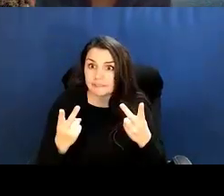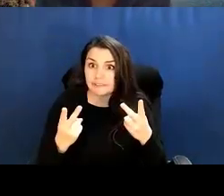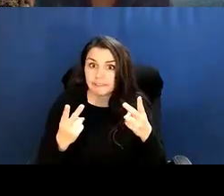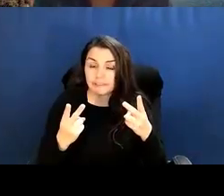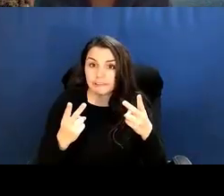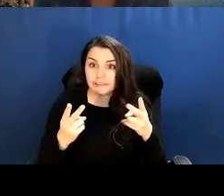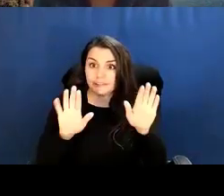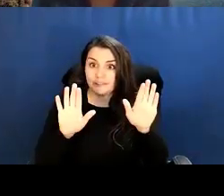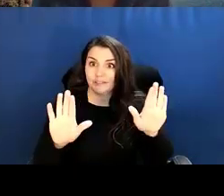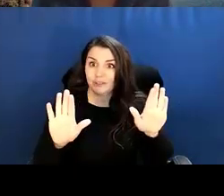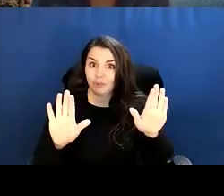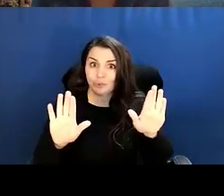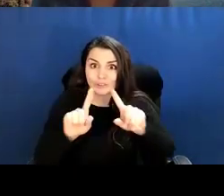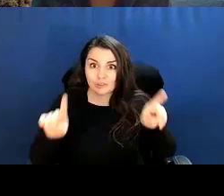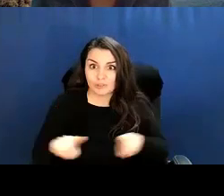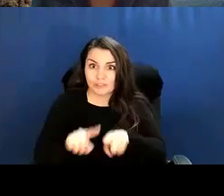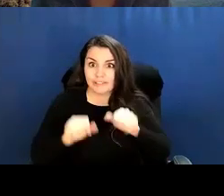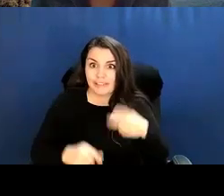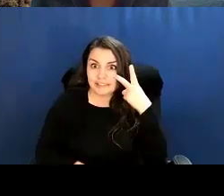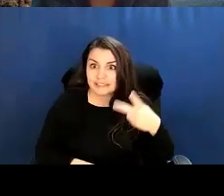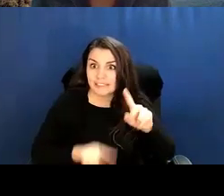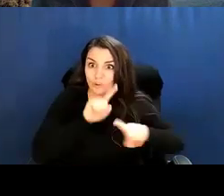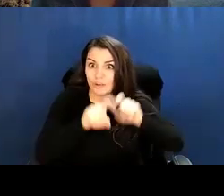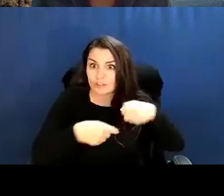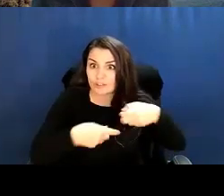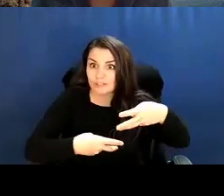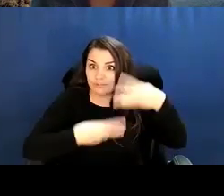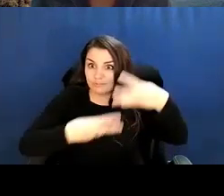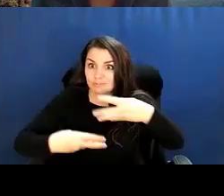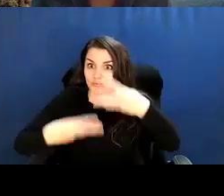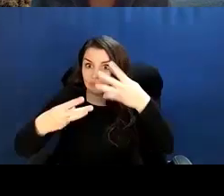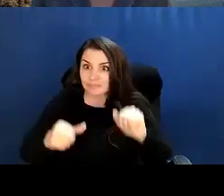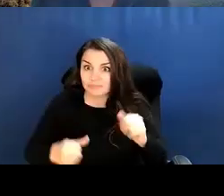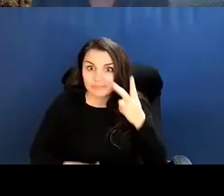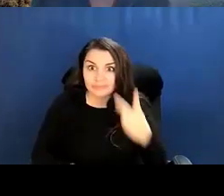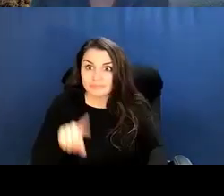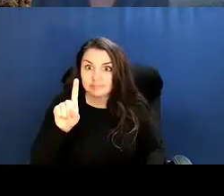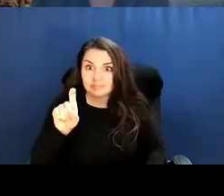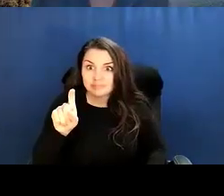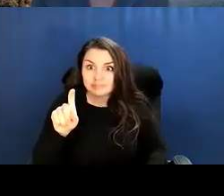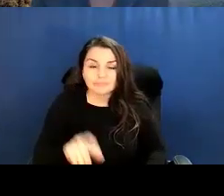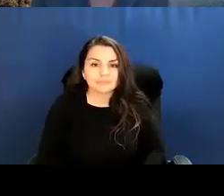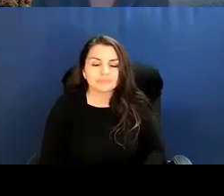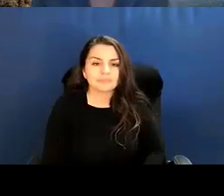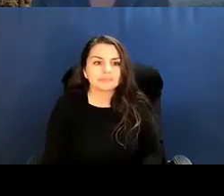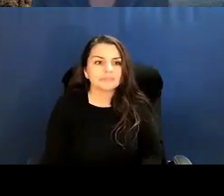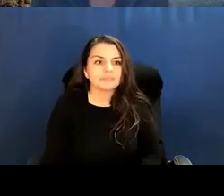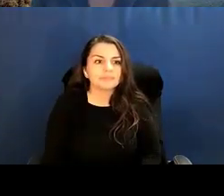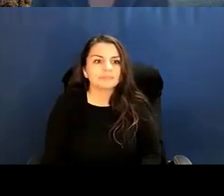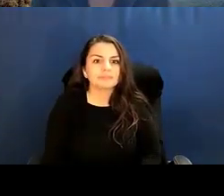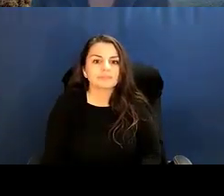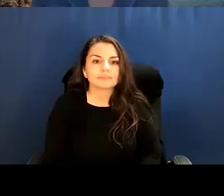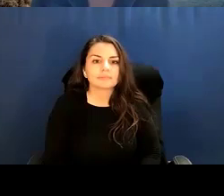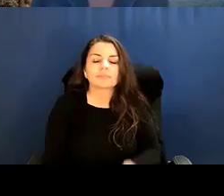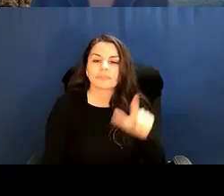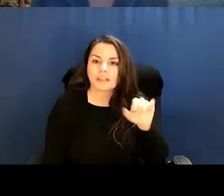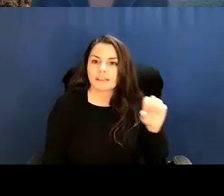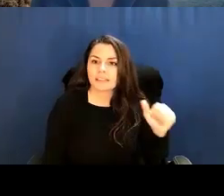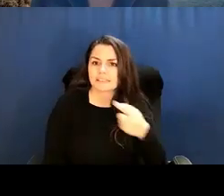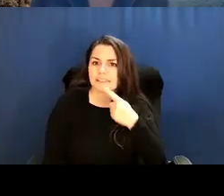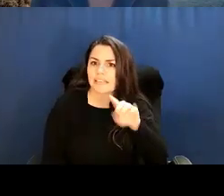Okay, the next few slides are resources, and I want to remind you that you can stop by